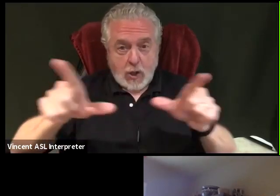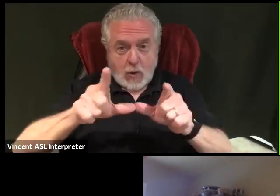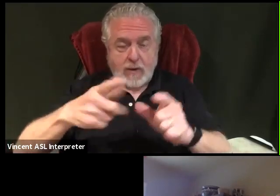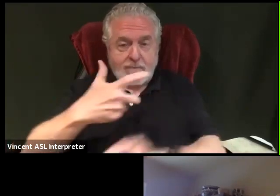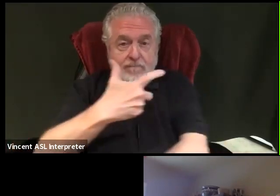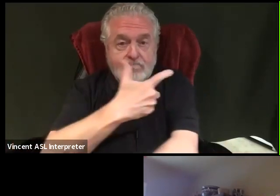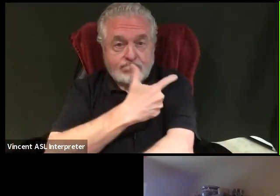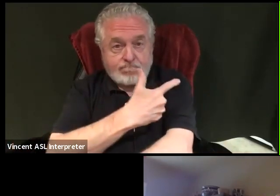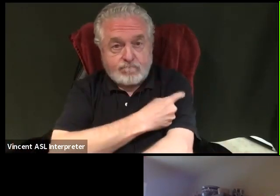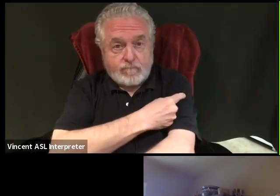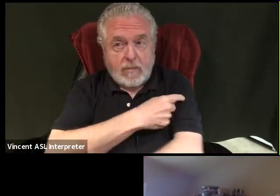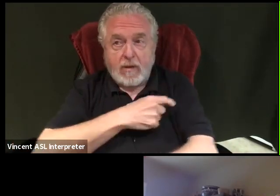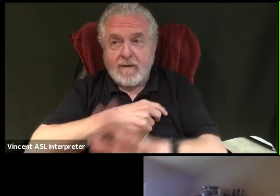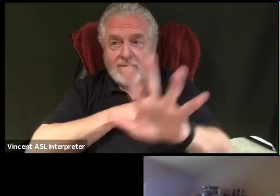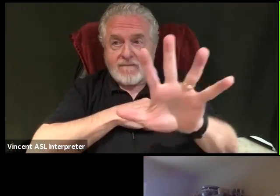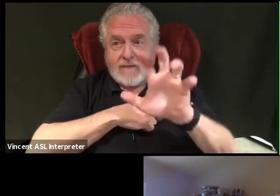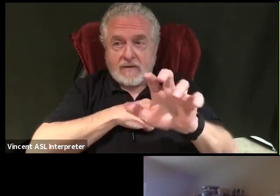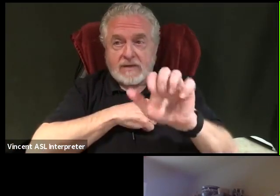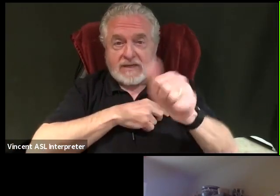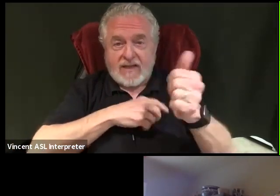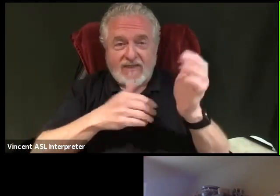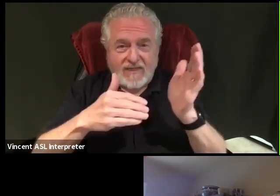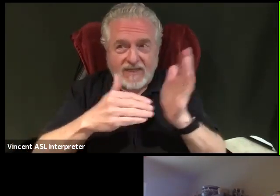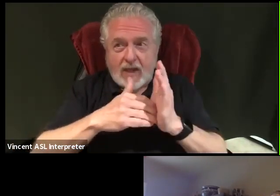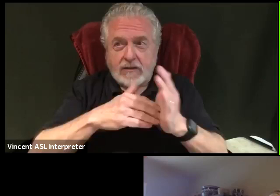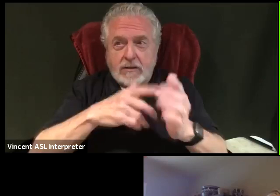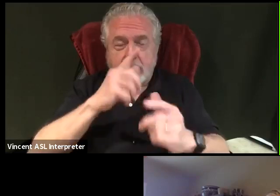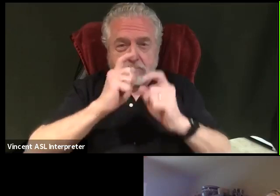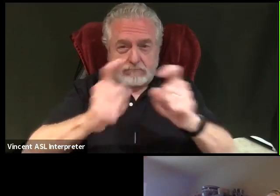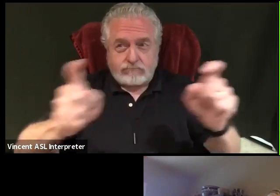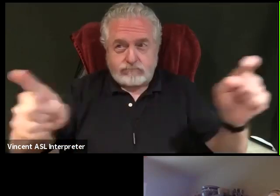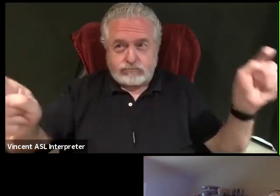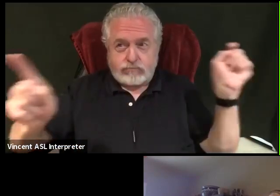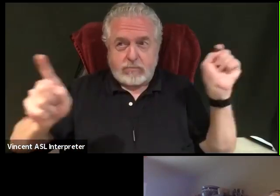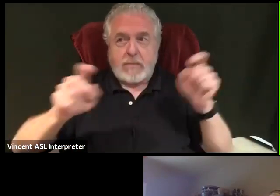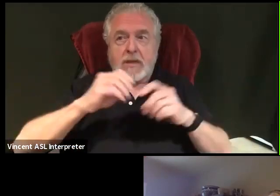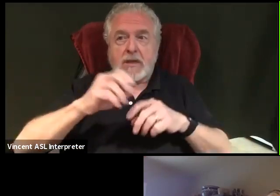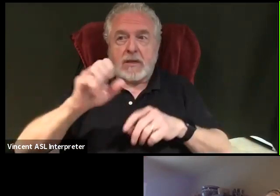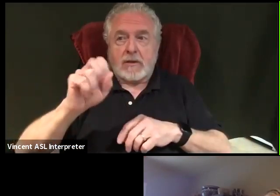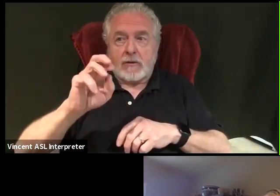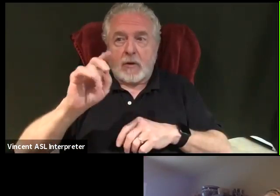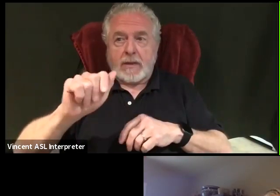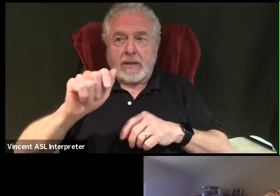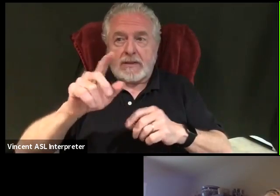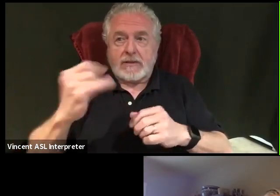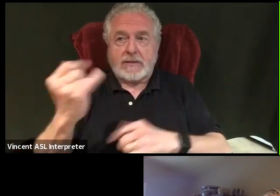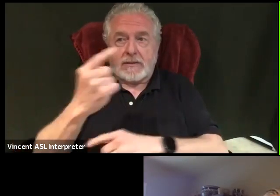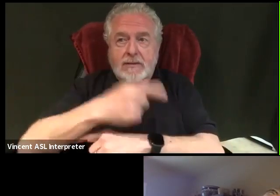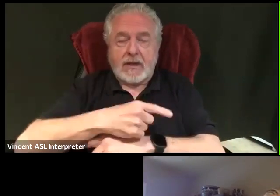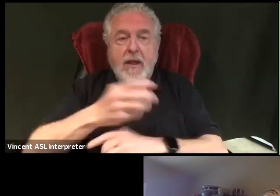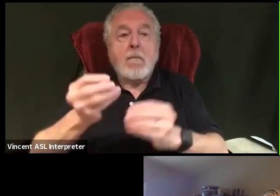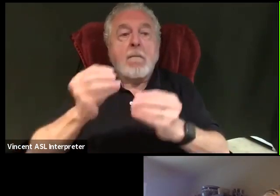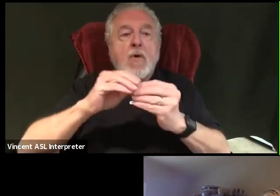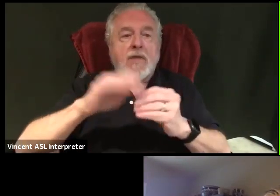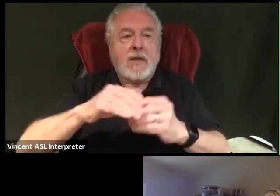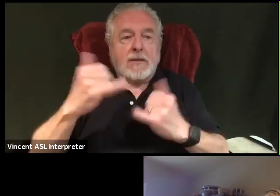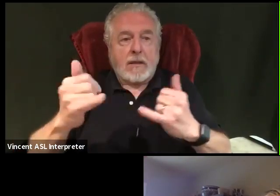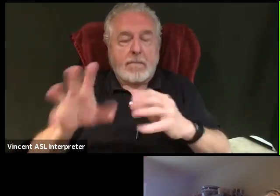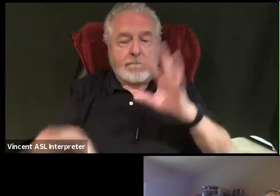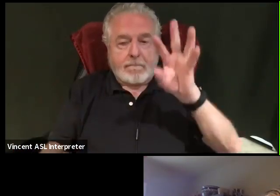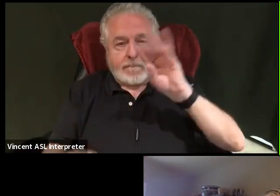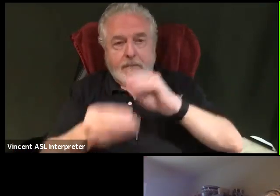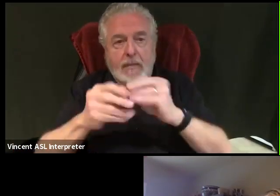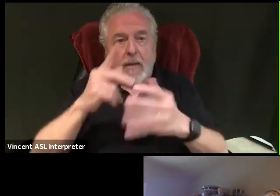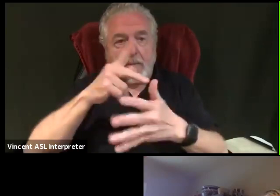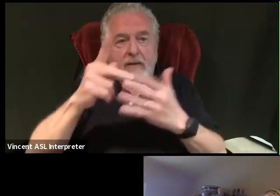vaccinated. More than 510,000 doses have been administered in Sonoma County to date. That is more than the total population of